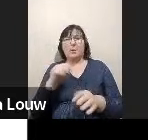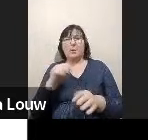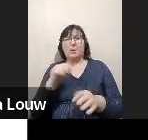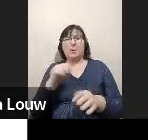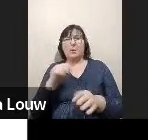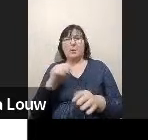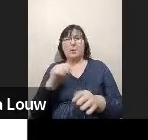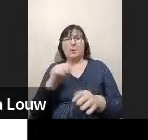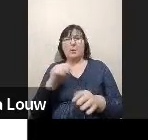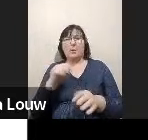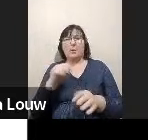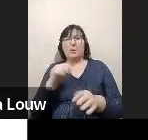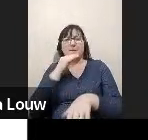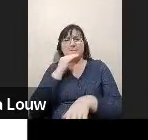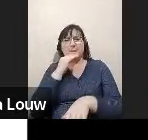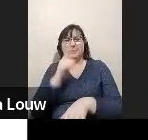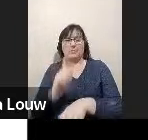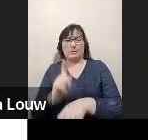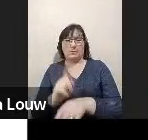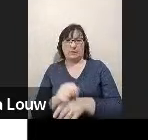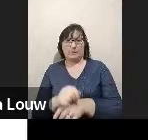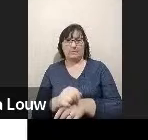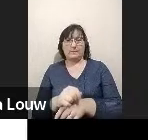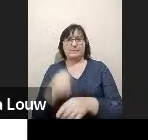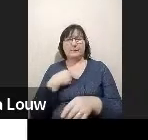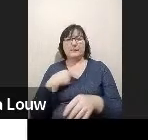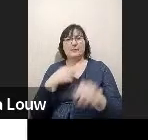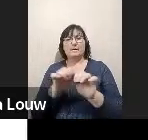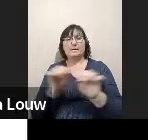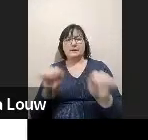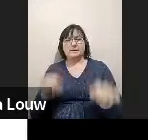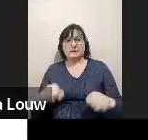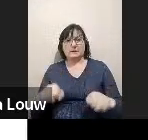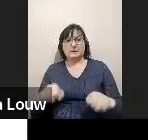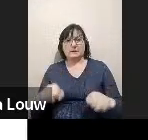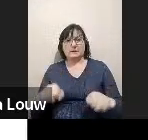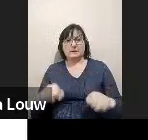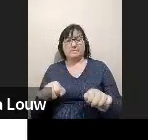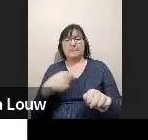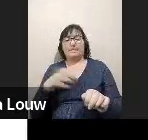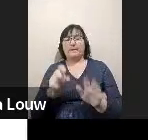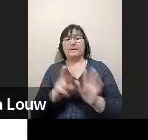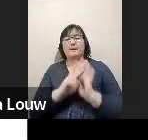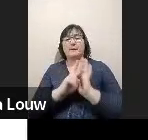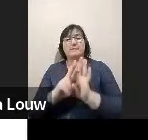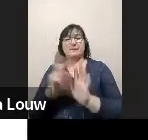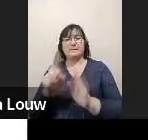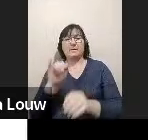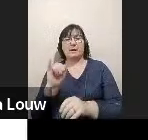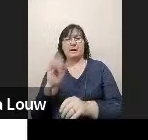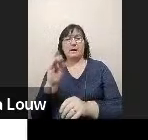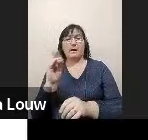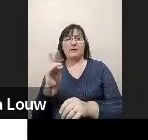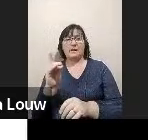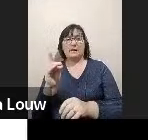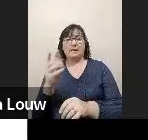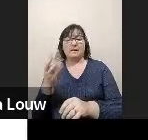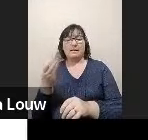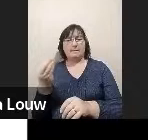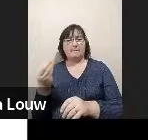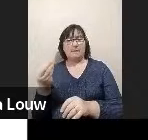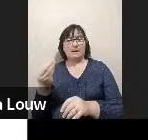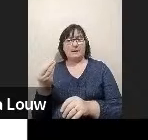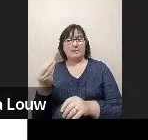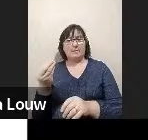system, if we had to take a registered representative's ID number and input it onto our SARS system, we might come up with more than